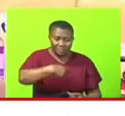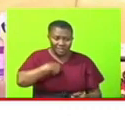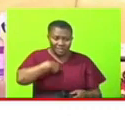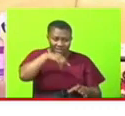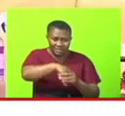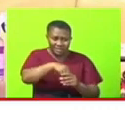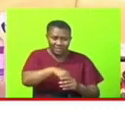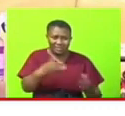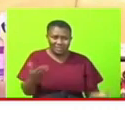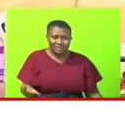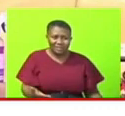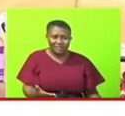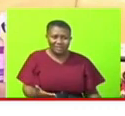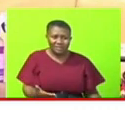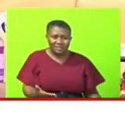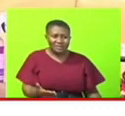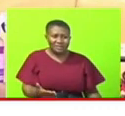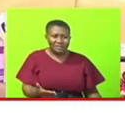this stage,